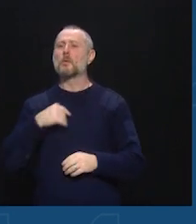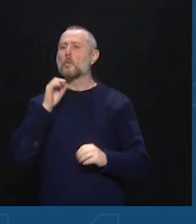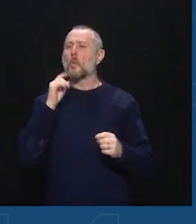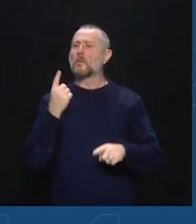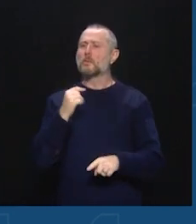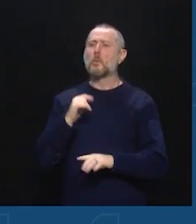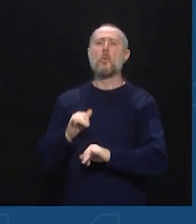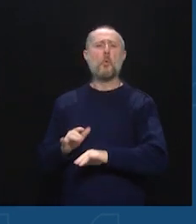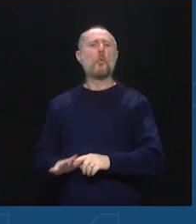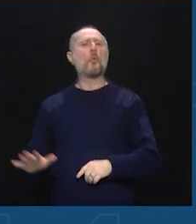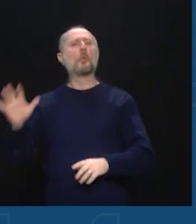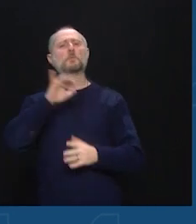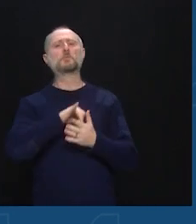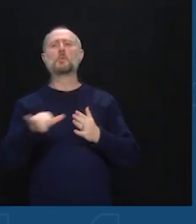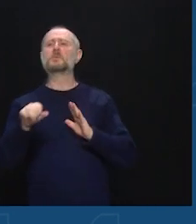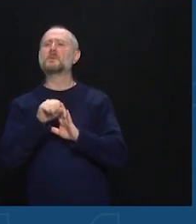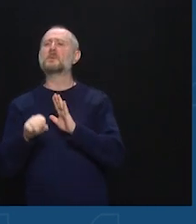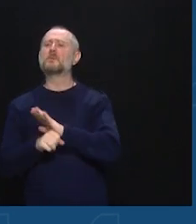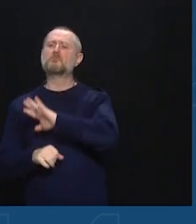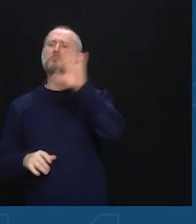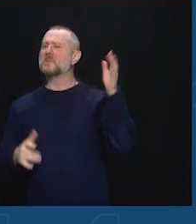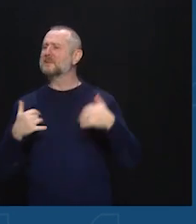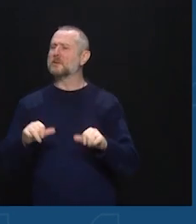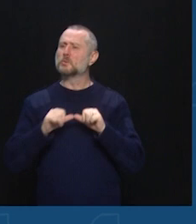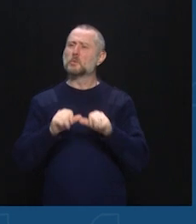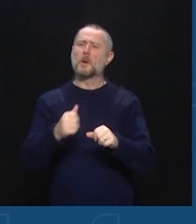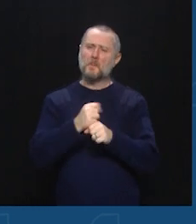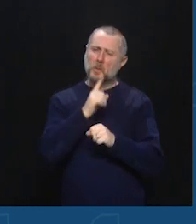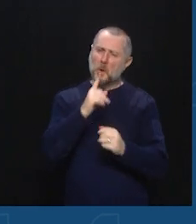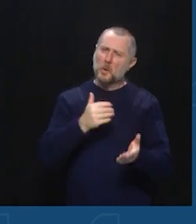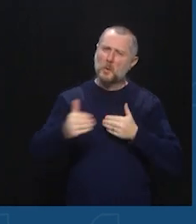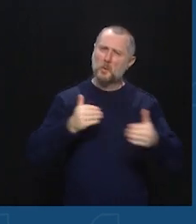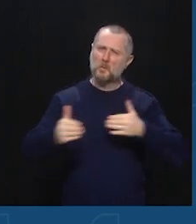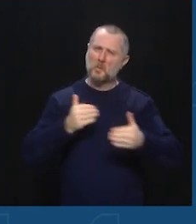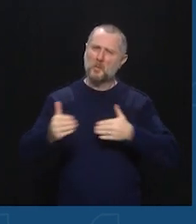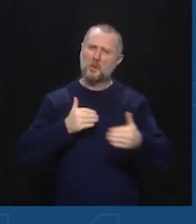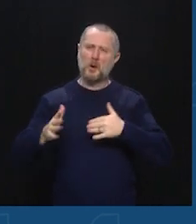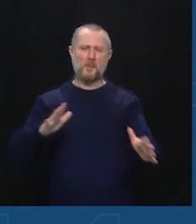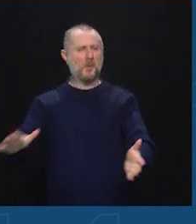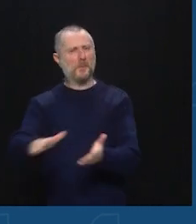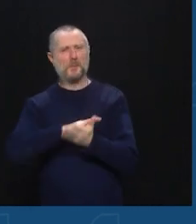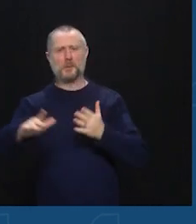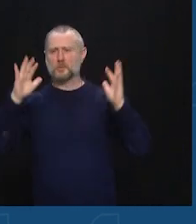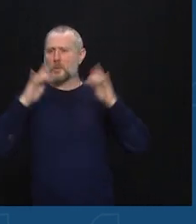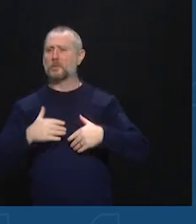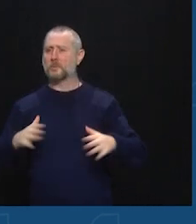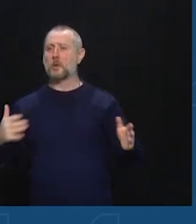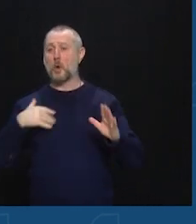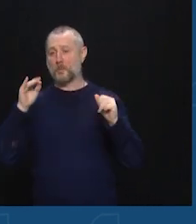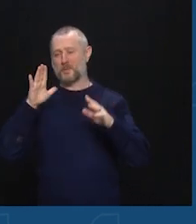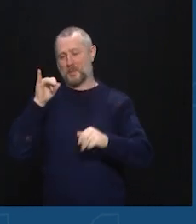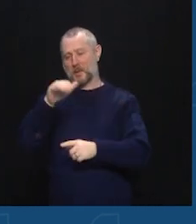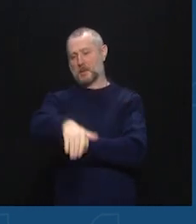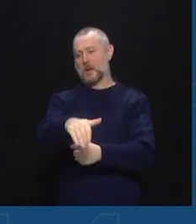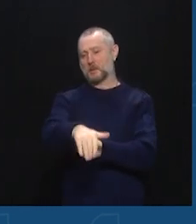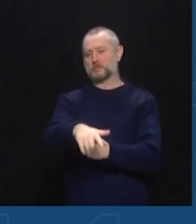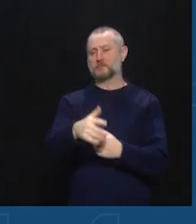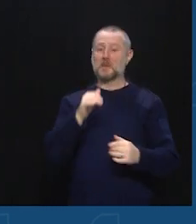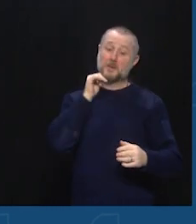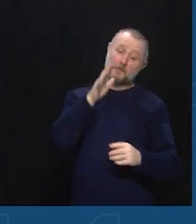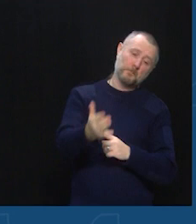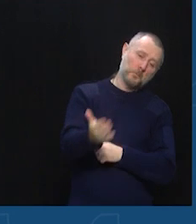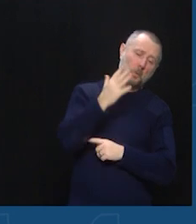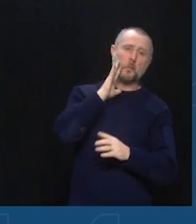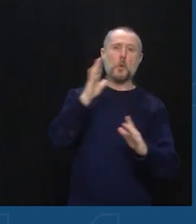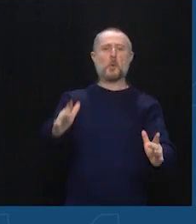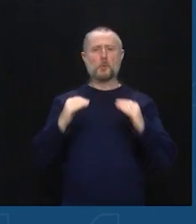the state, and we're going to stay on it until all the roads are clear. We're hoping that's sometime later this evening, early into the morning.